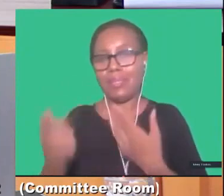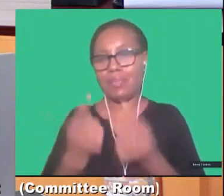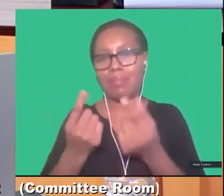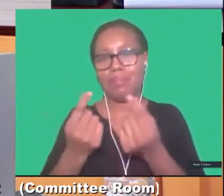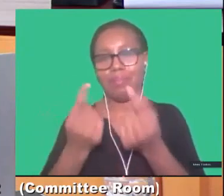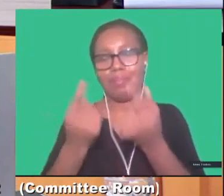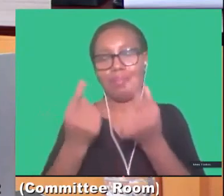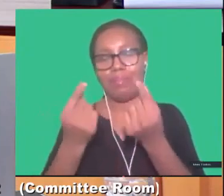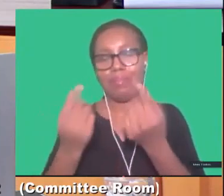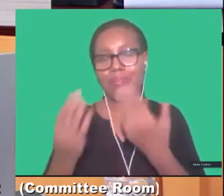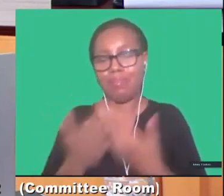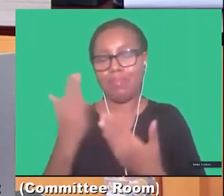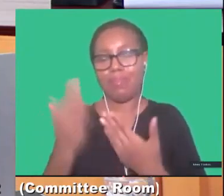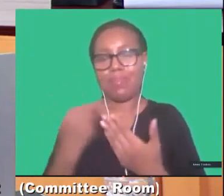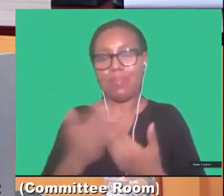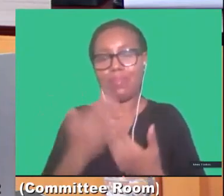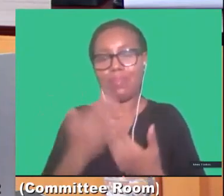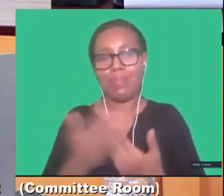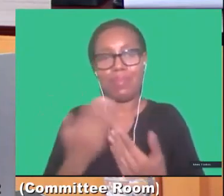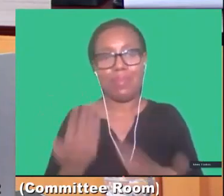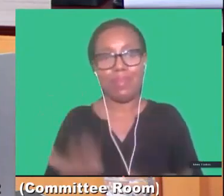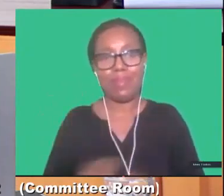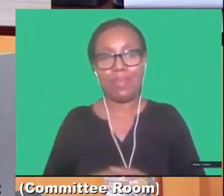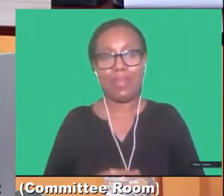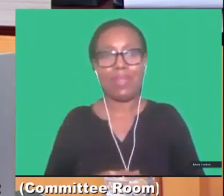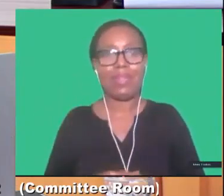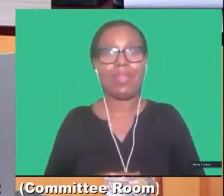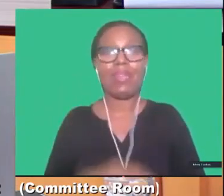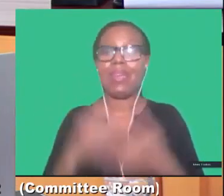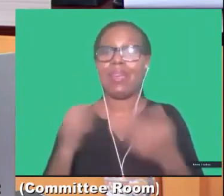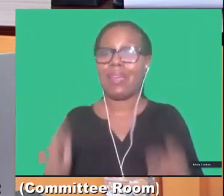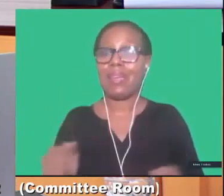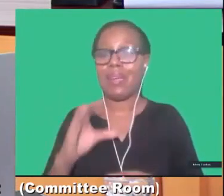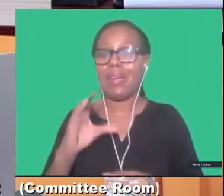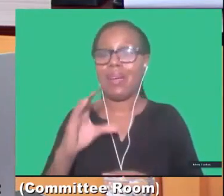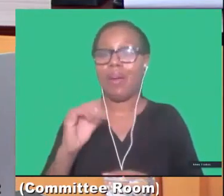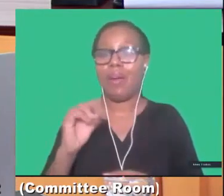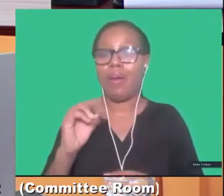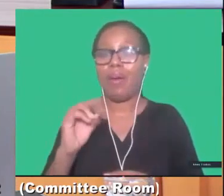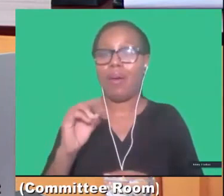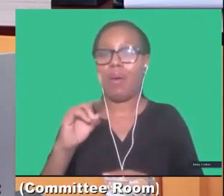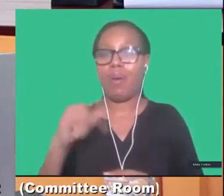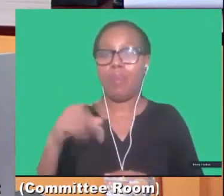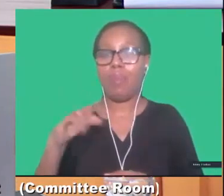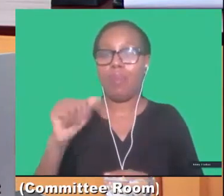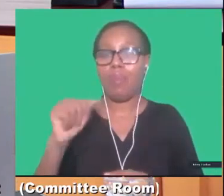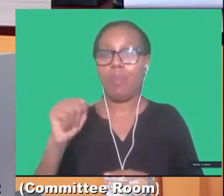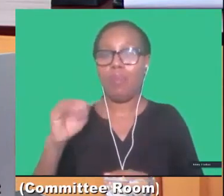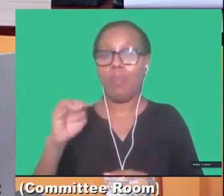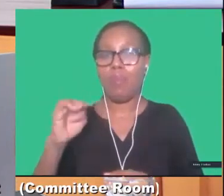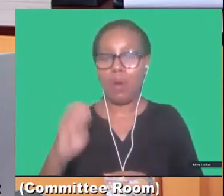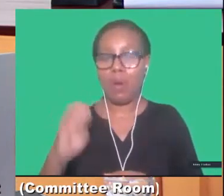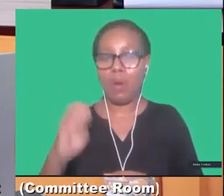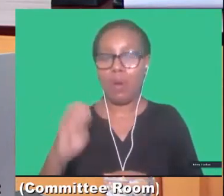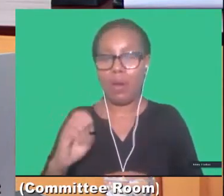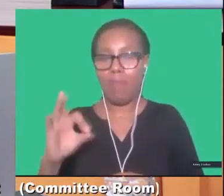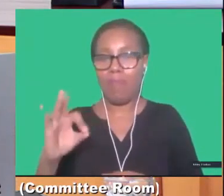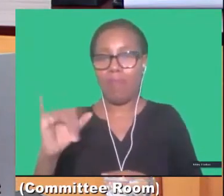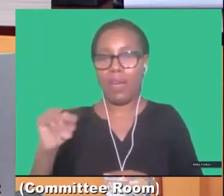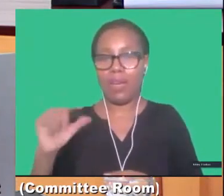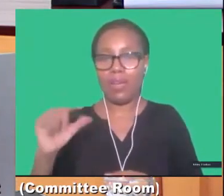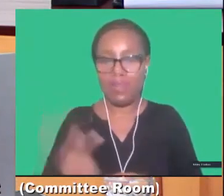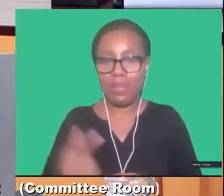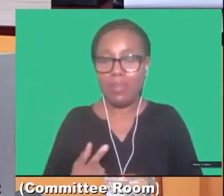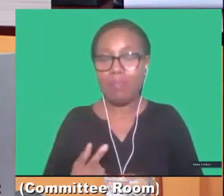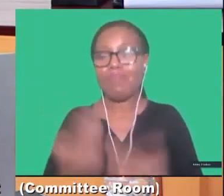to complete their corporate filings and corporate responsibilities and as seamless as possible. What we are trying